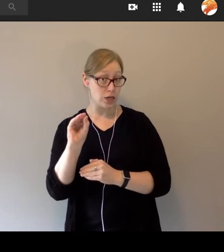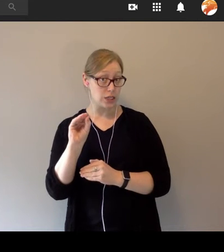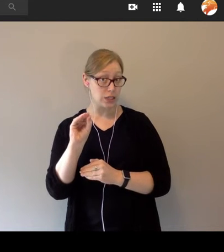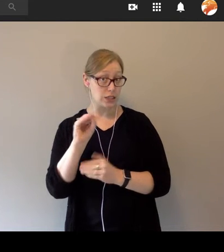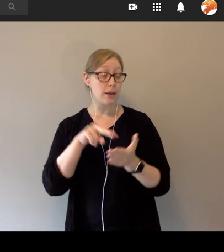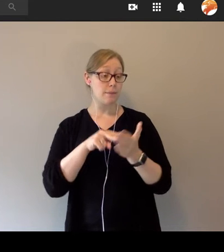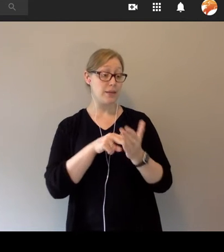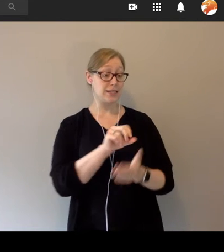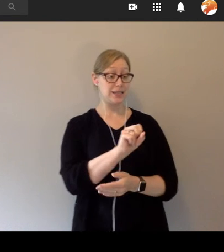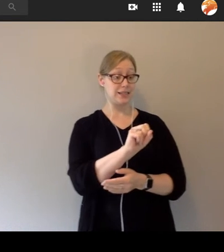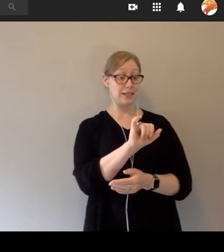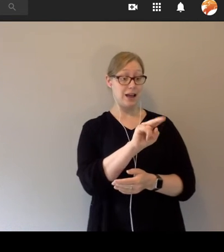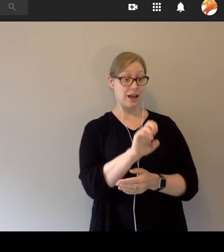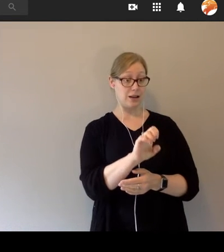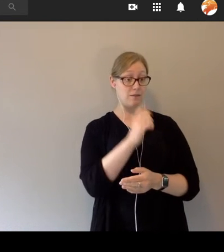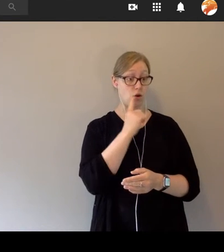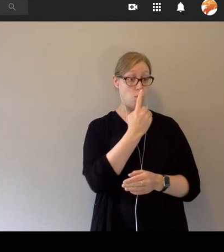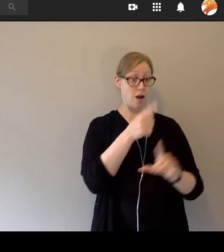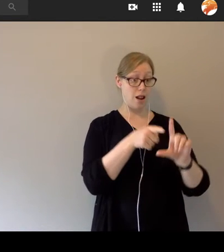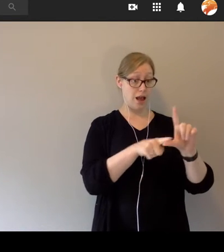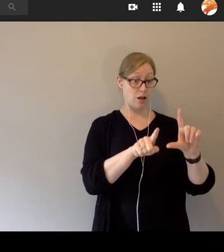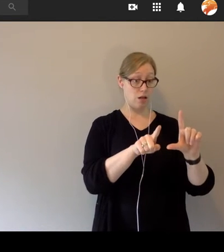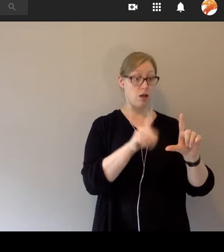to be equal to the cosine of the other angle.